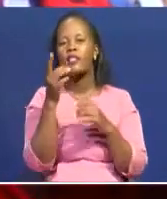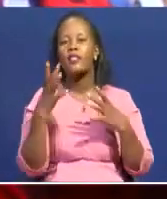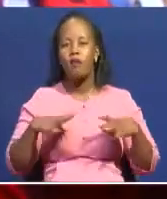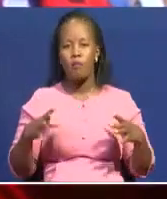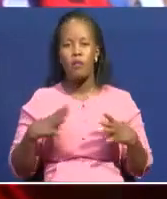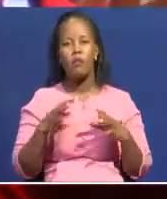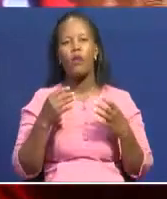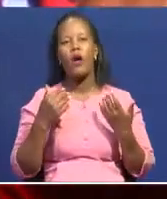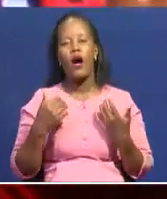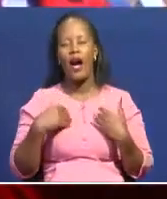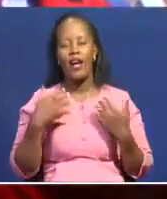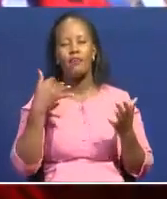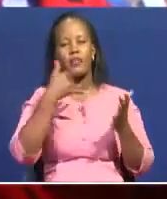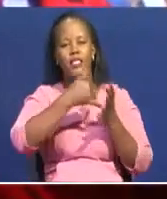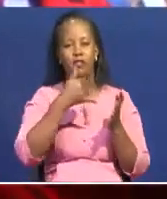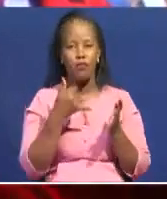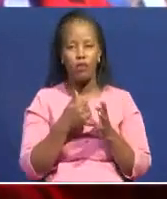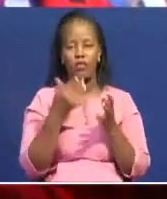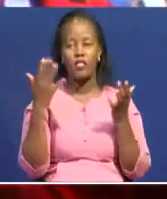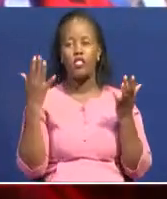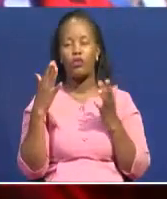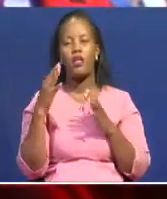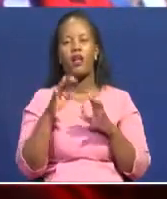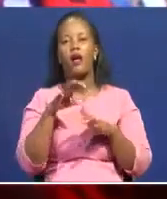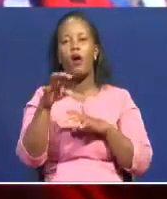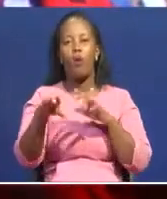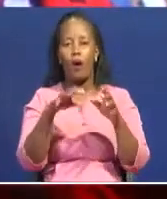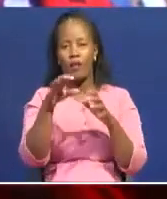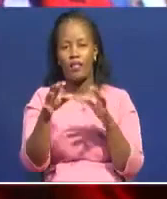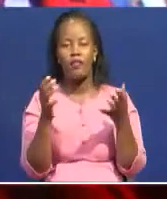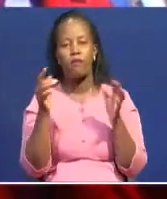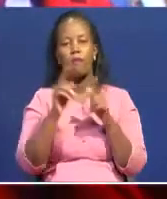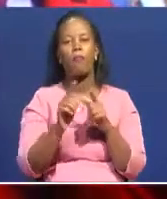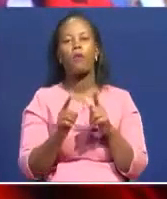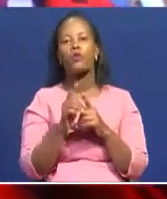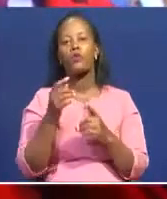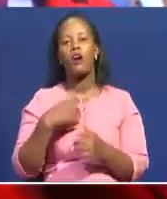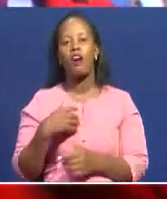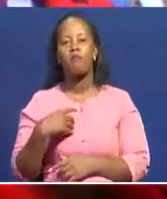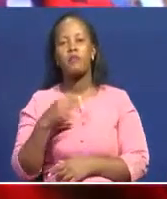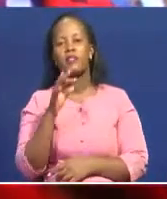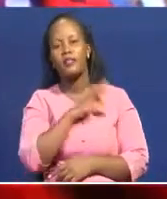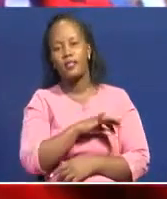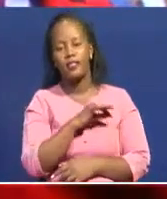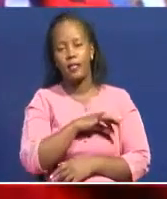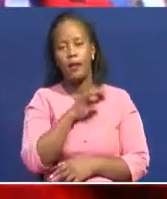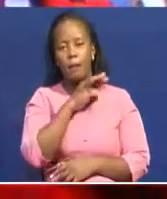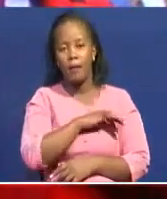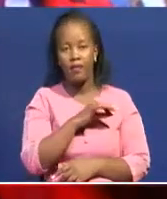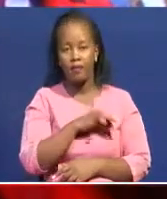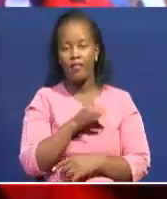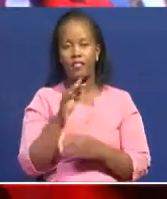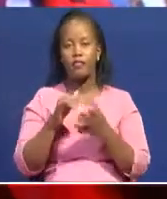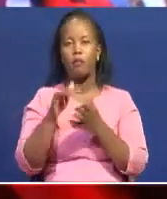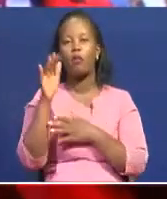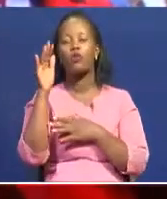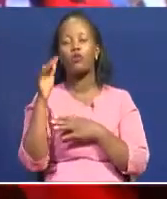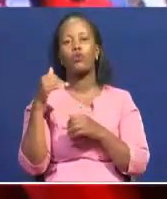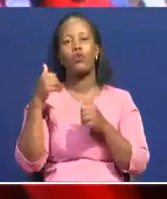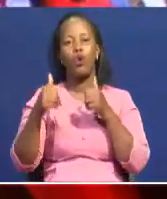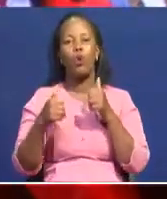wanahusika katika usimamizi wa wanyama hawa pori na wanafaidi na hawa wanyama na wanachukua wanyama kama ni wao,